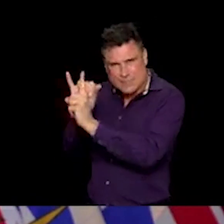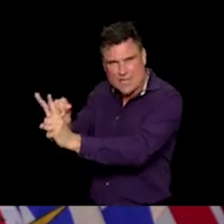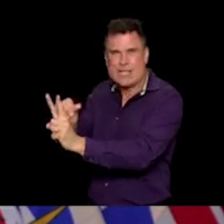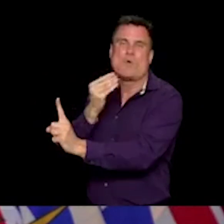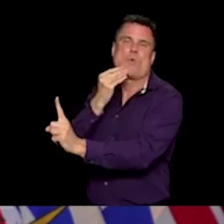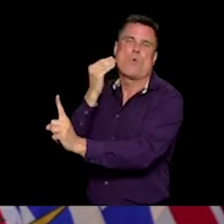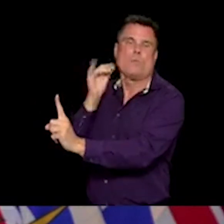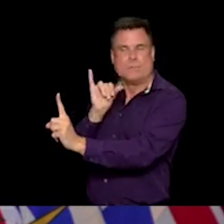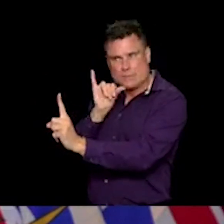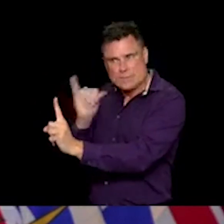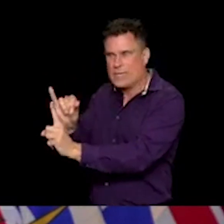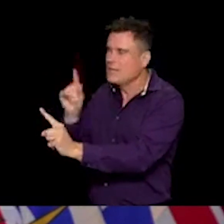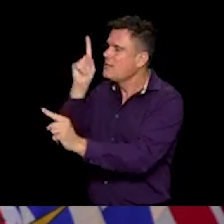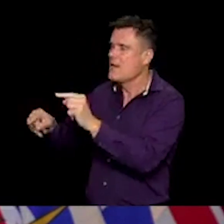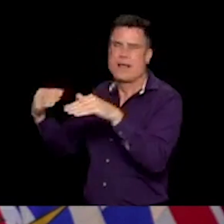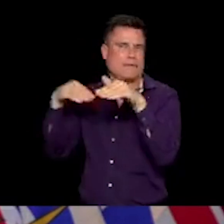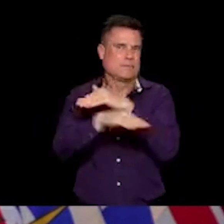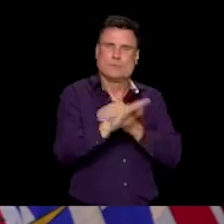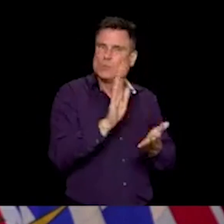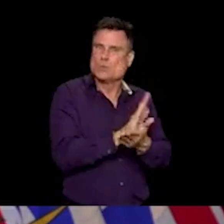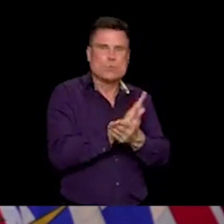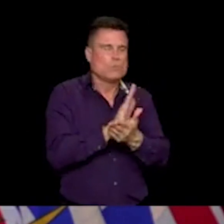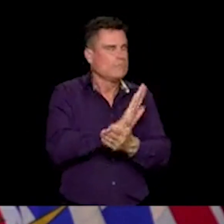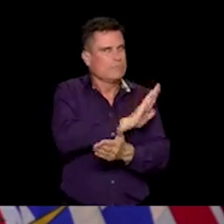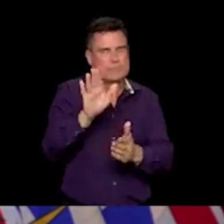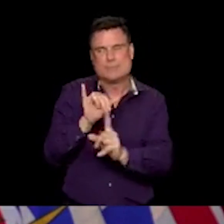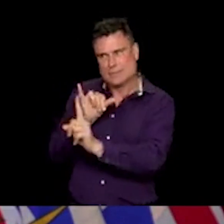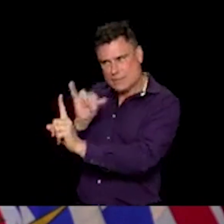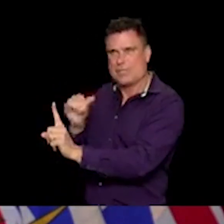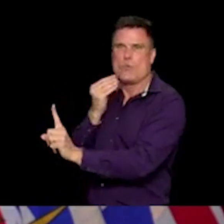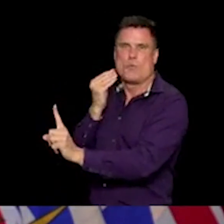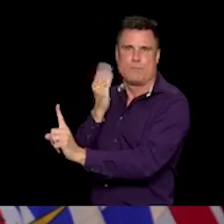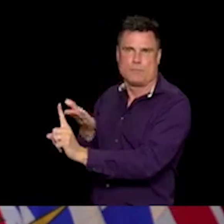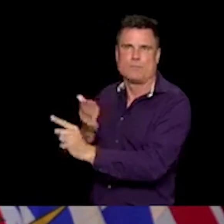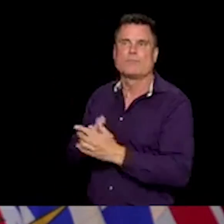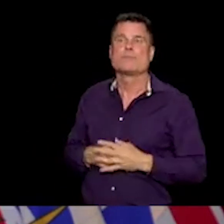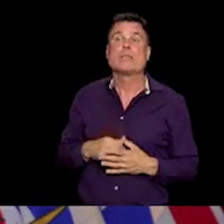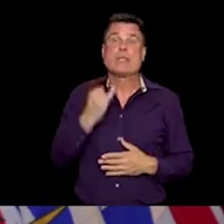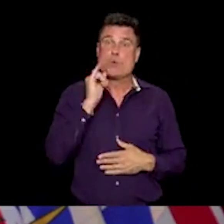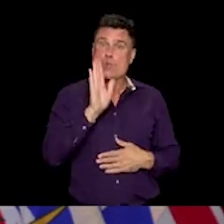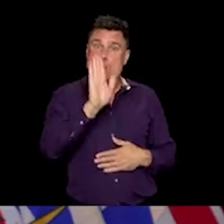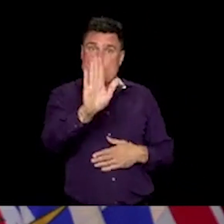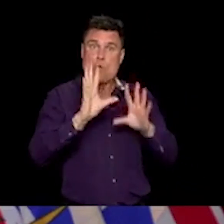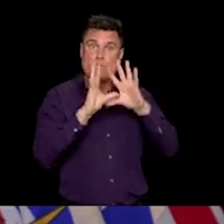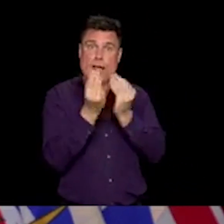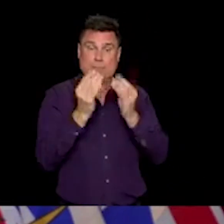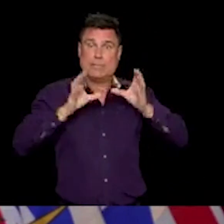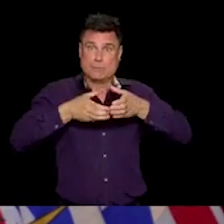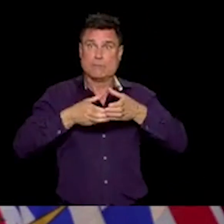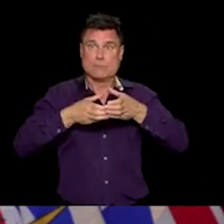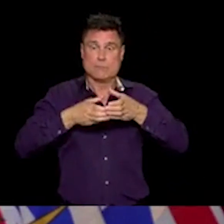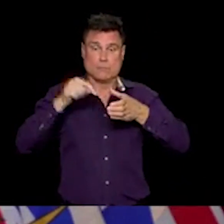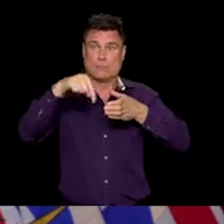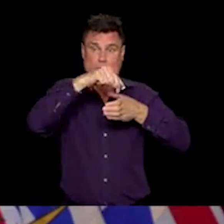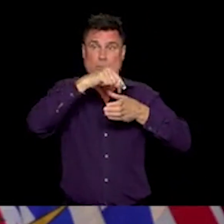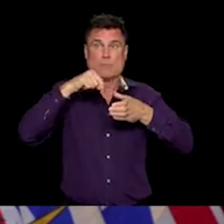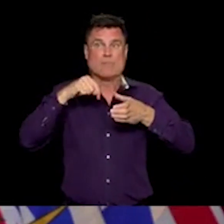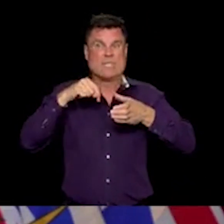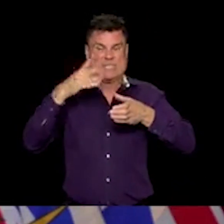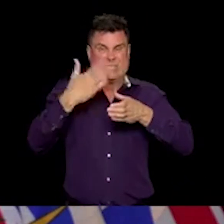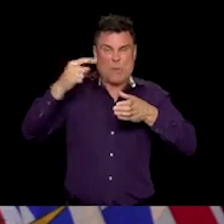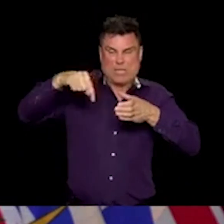safe as absolutely possible. And that will include much smaller numbers, keeping physical distance within classrooms, making